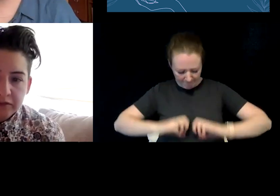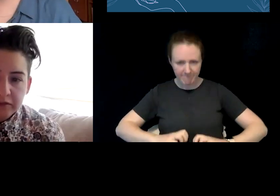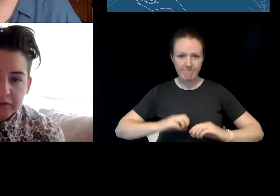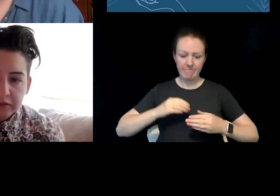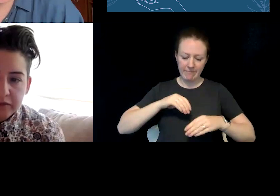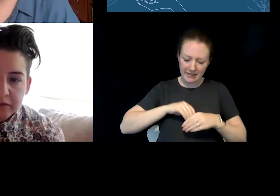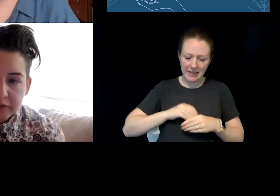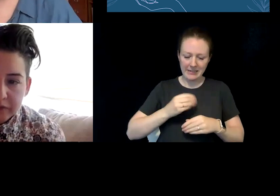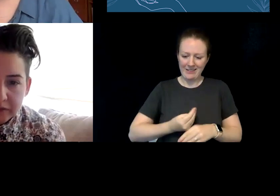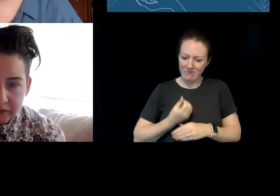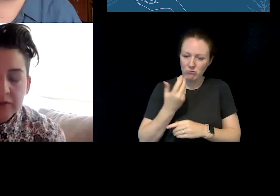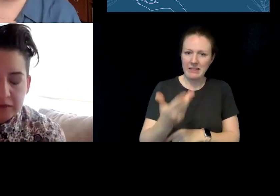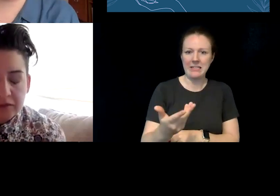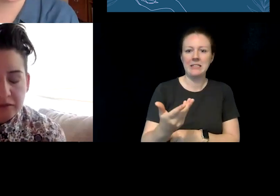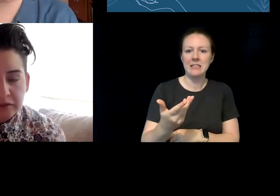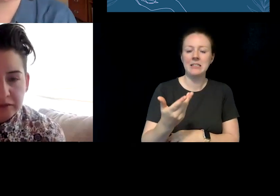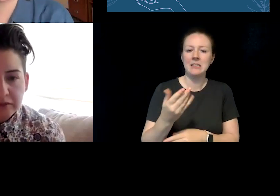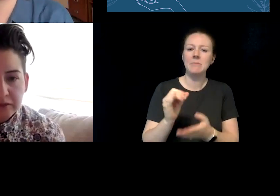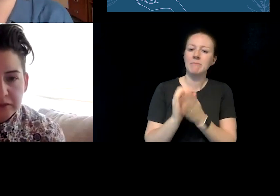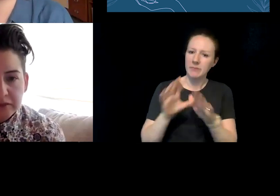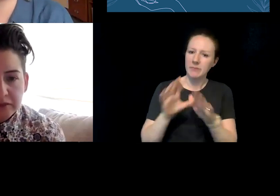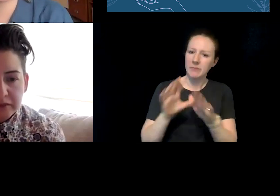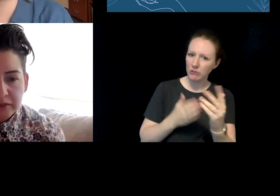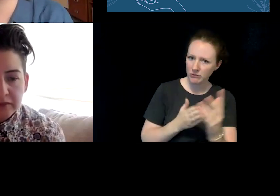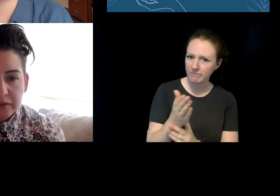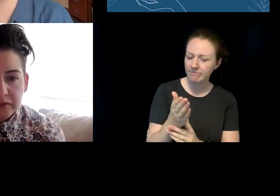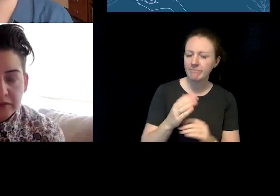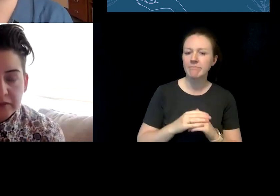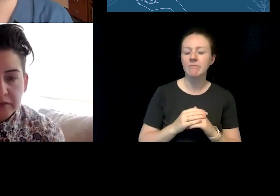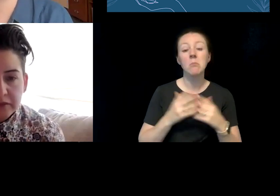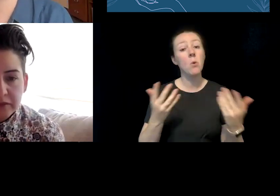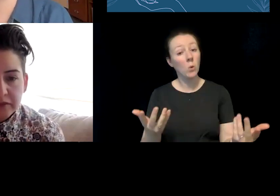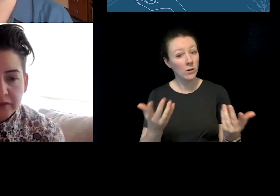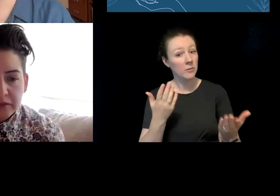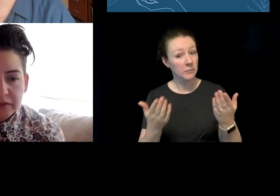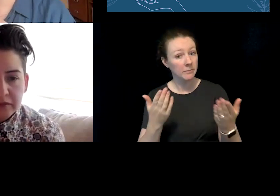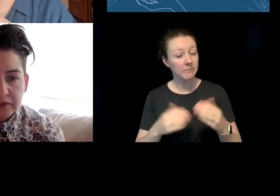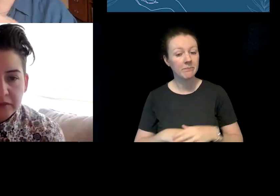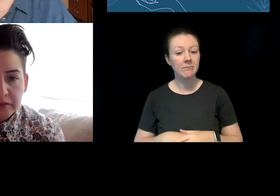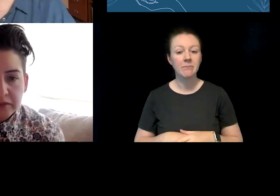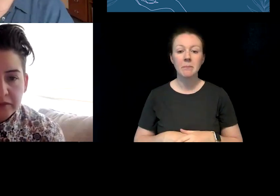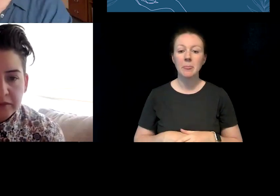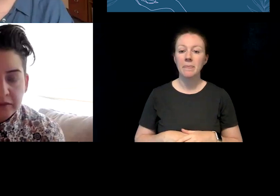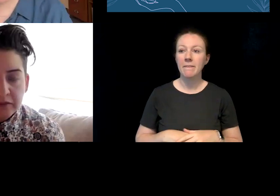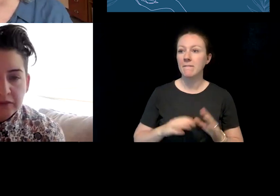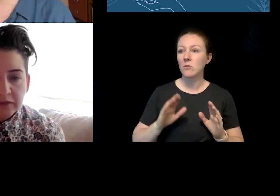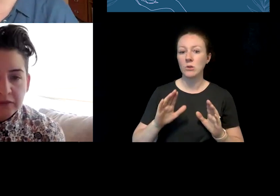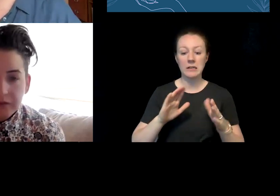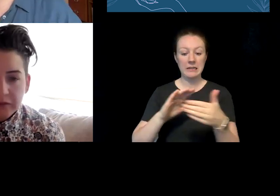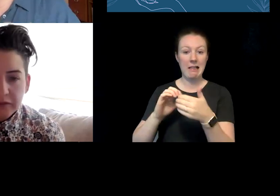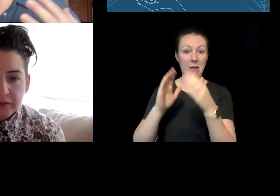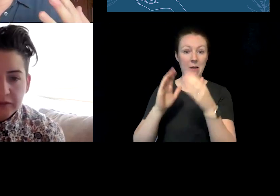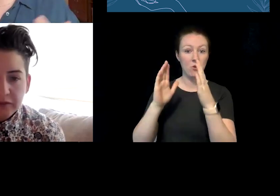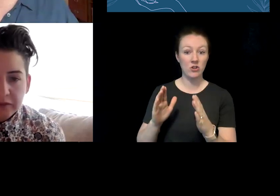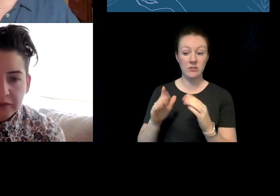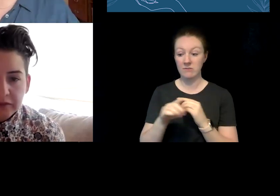know, it's challenge moving through it. Or is it that your collaborators who might not be inside